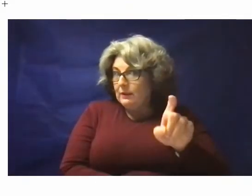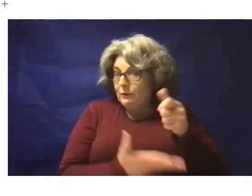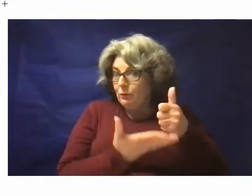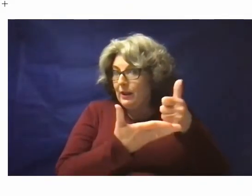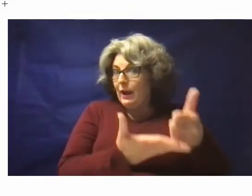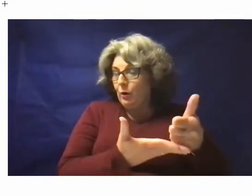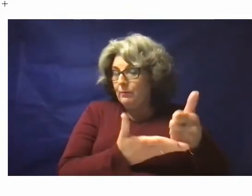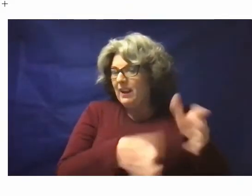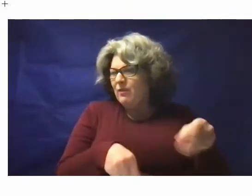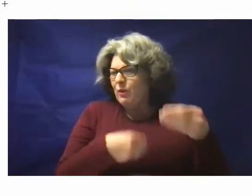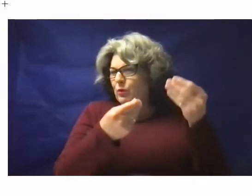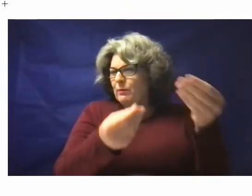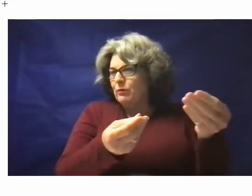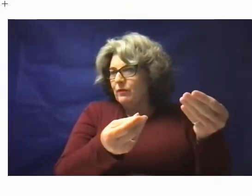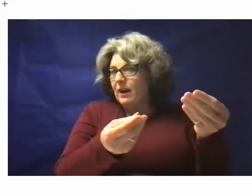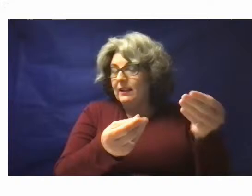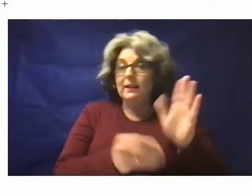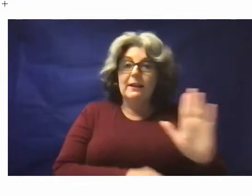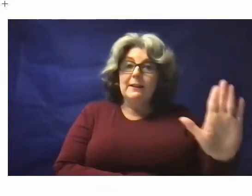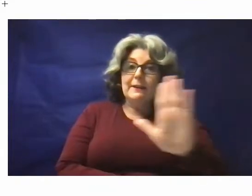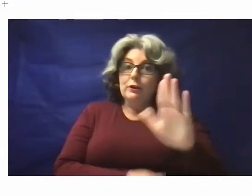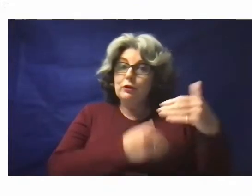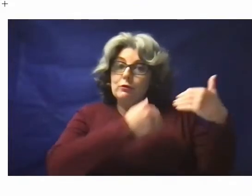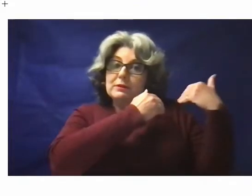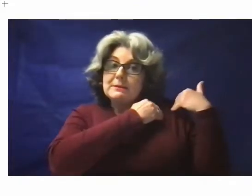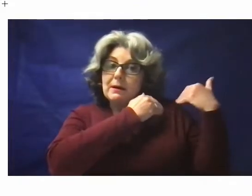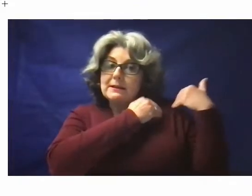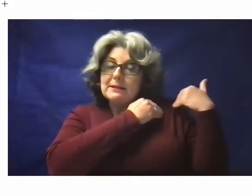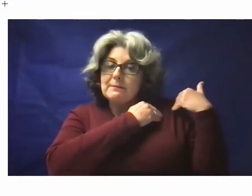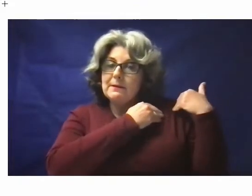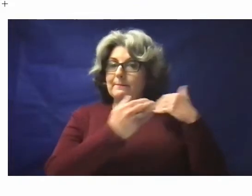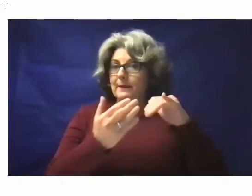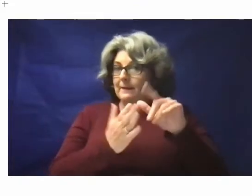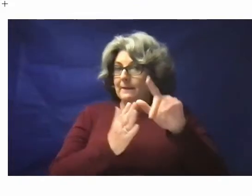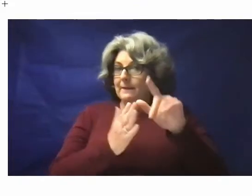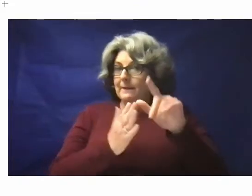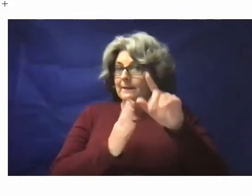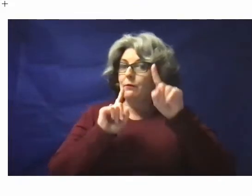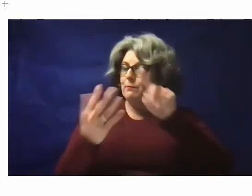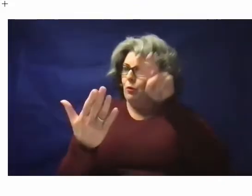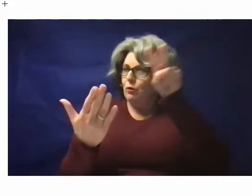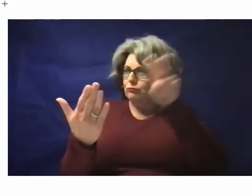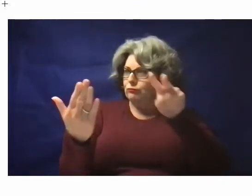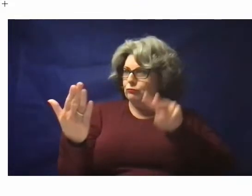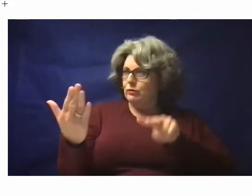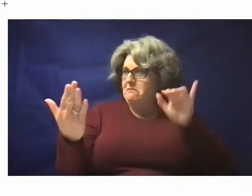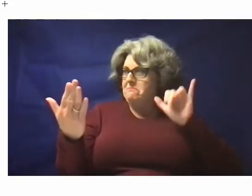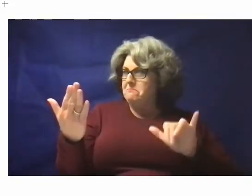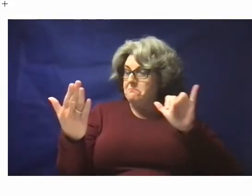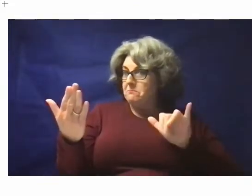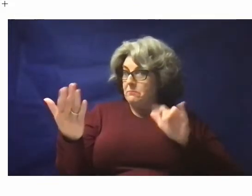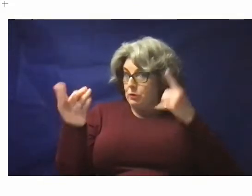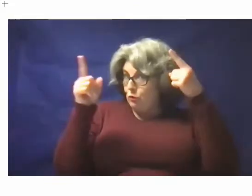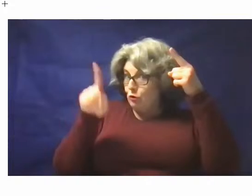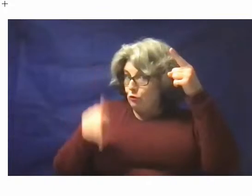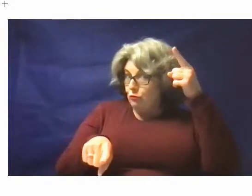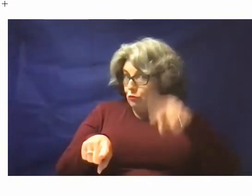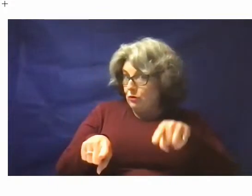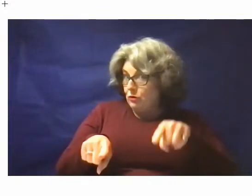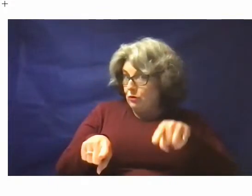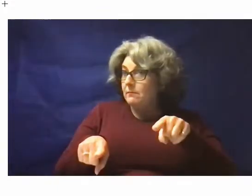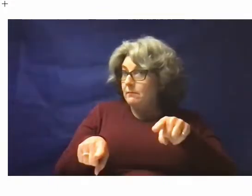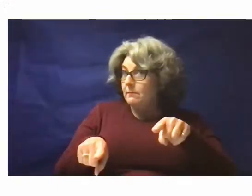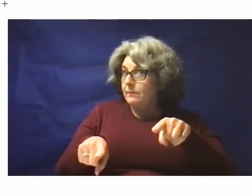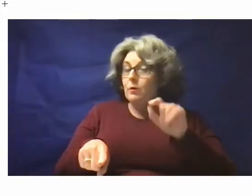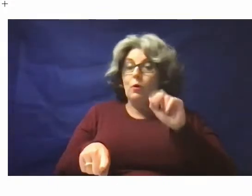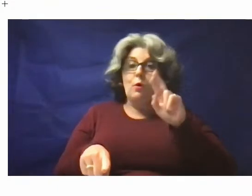you. Then your responsibility is to review that report again and see if you agree with it, or if you have